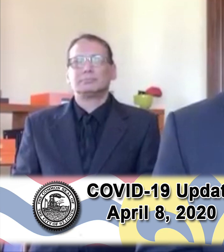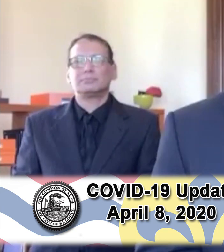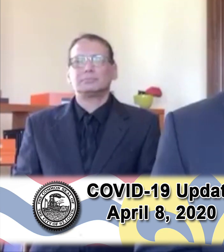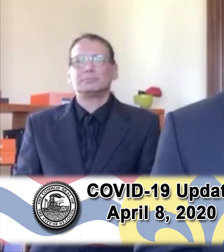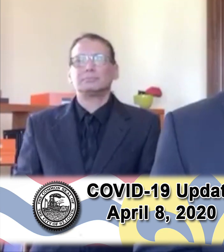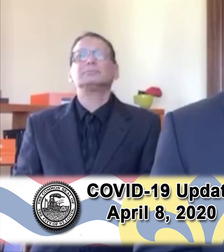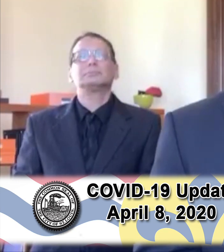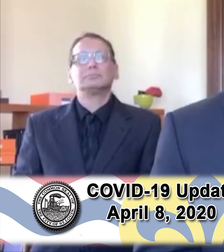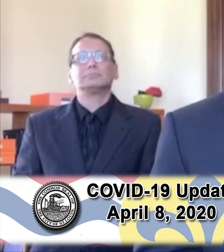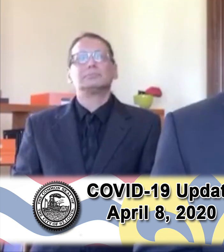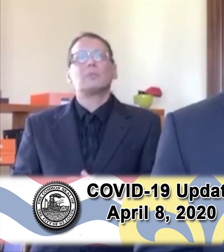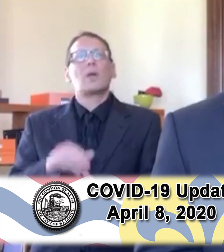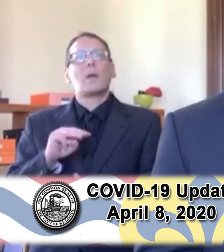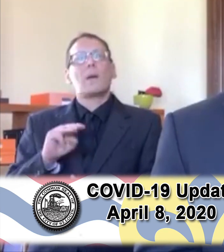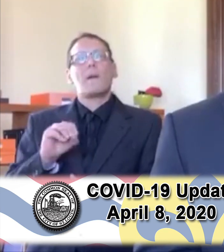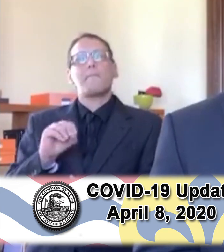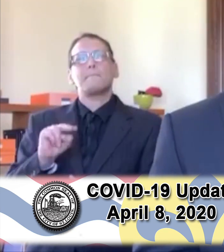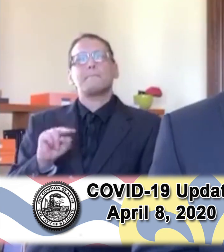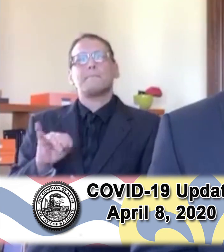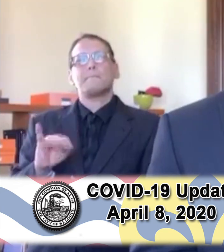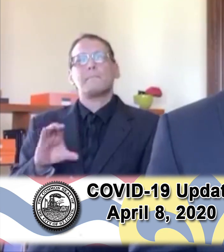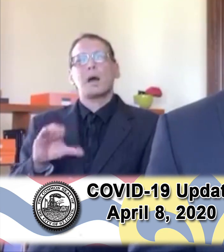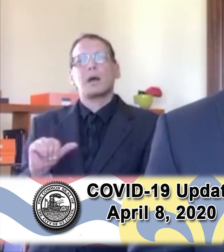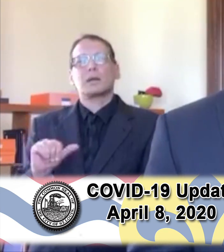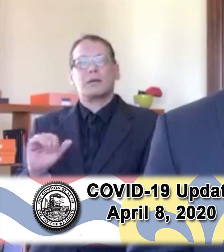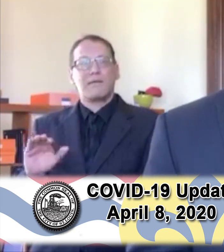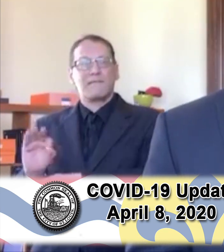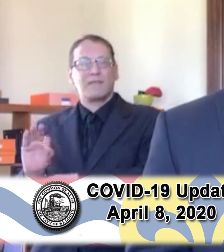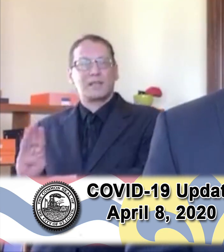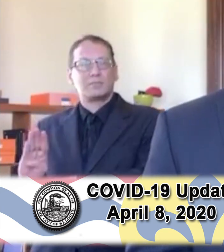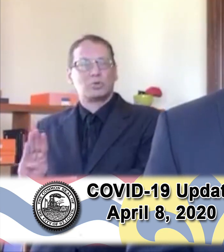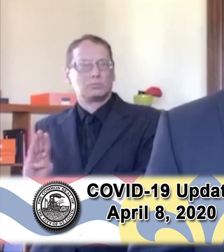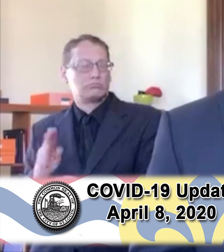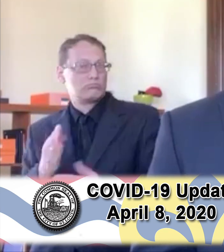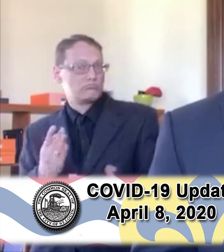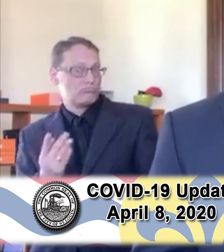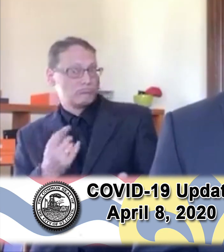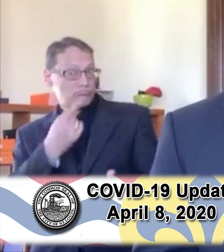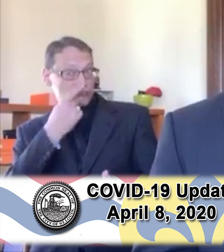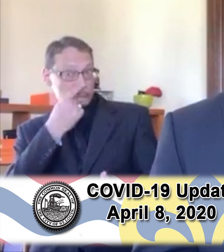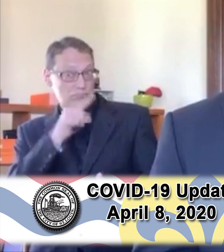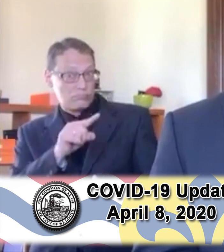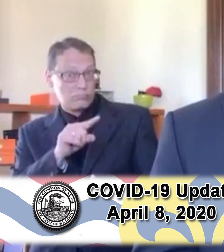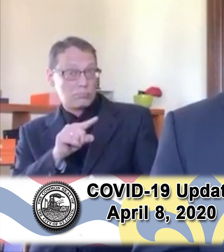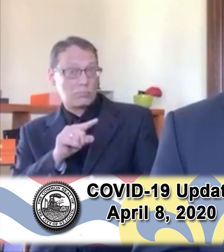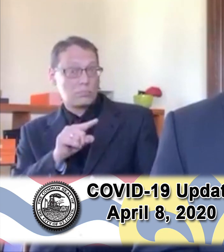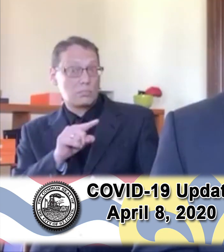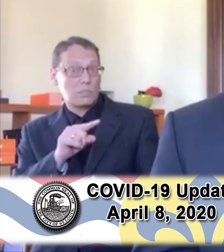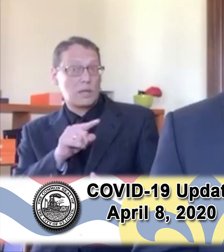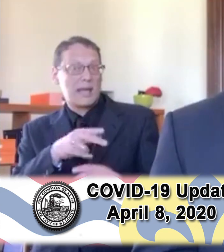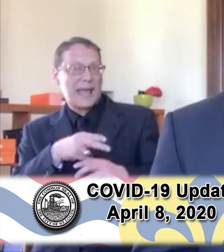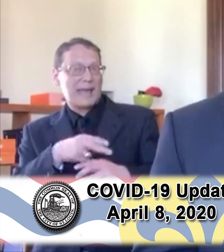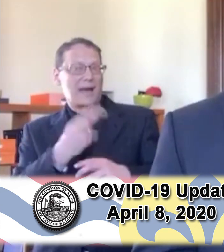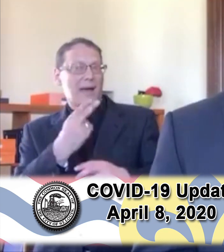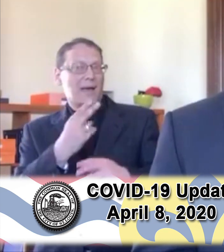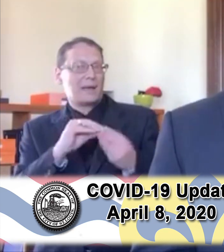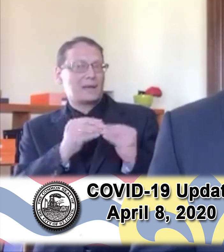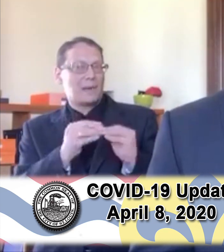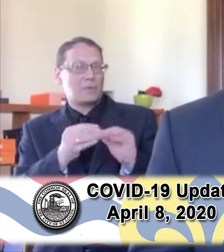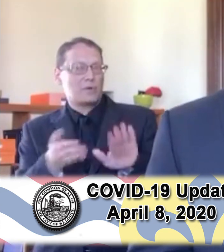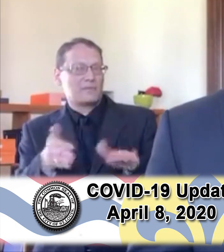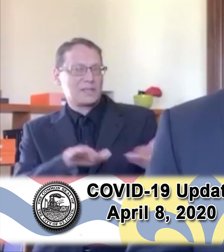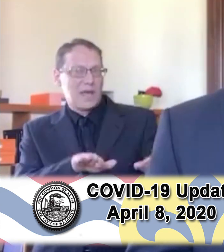Dr. Eccles, Monica on Facebook would like to know if you could address the disparity between the higher rates of